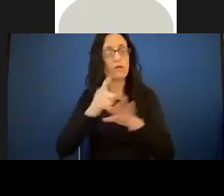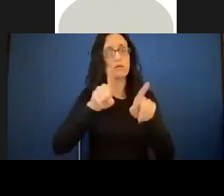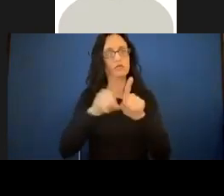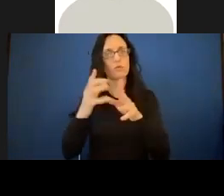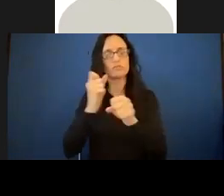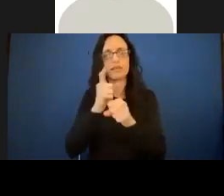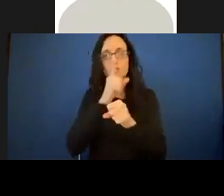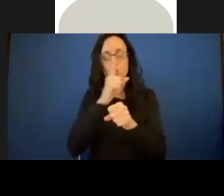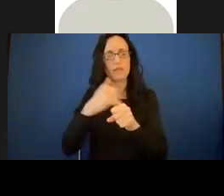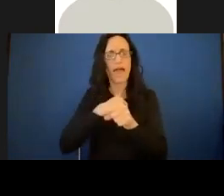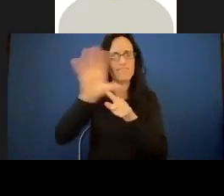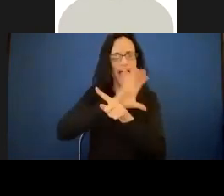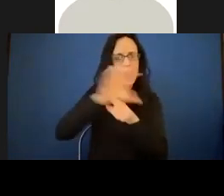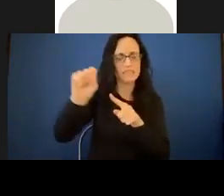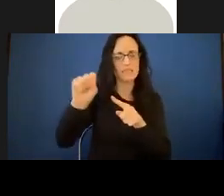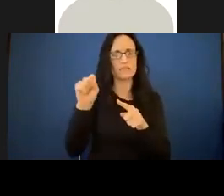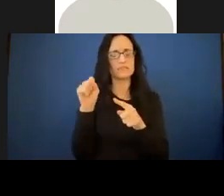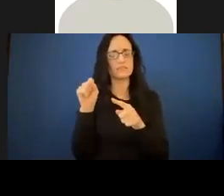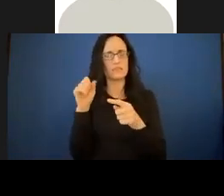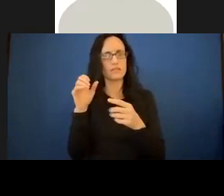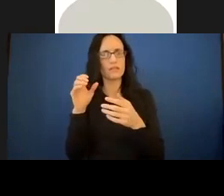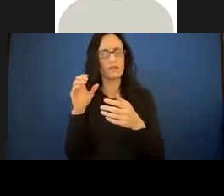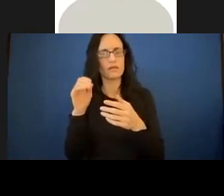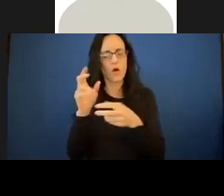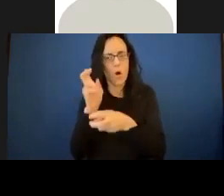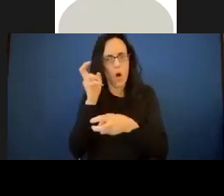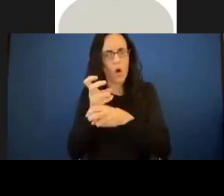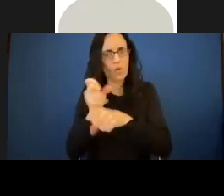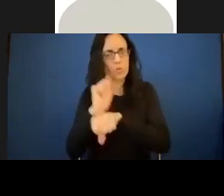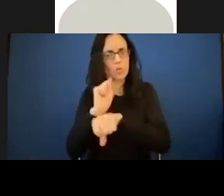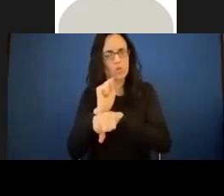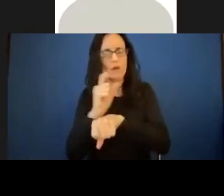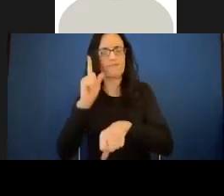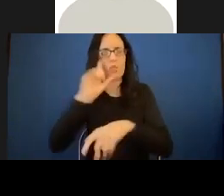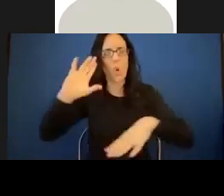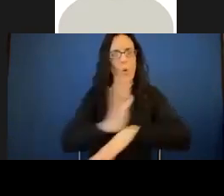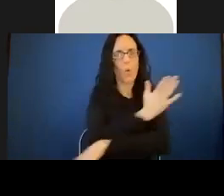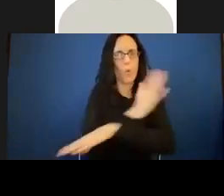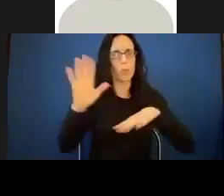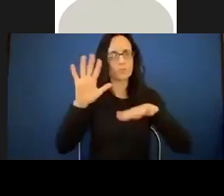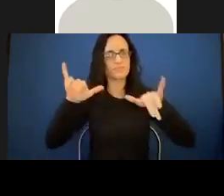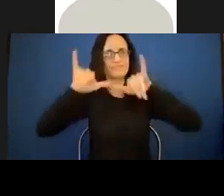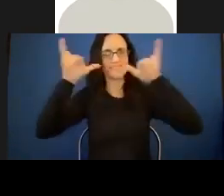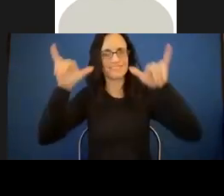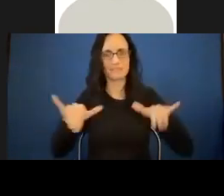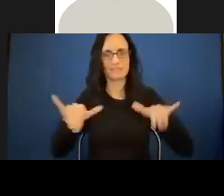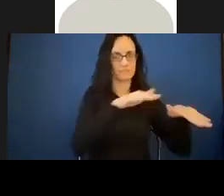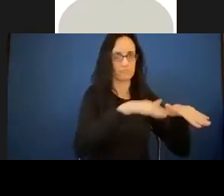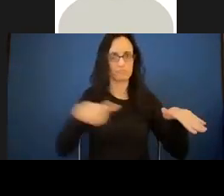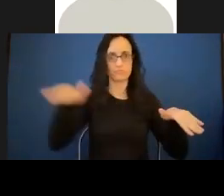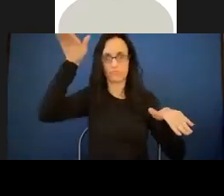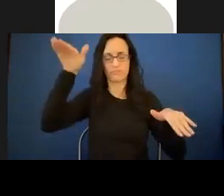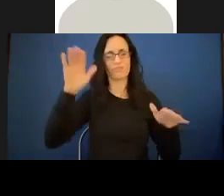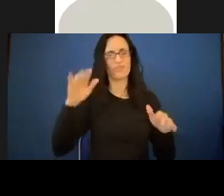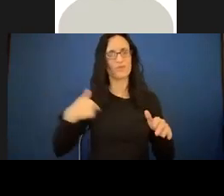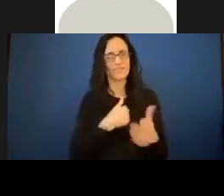rigor throughout our educational system. I think that our youth deserve that, and I think that the reputation of